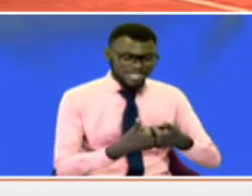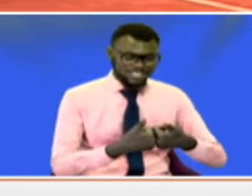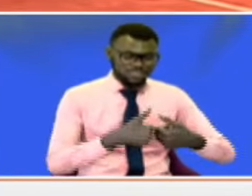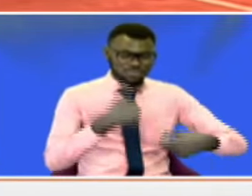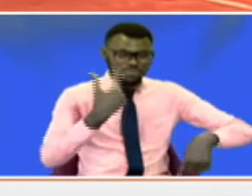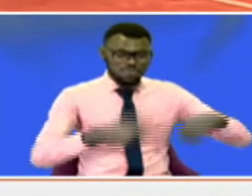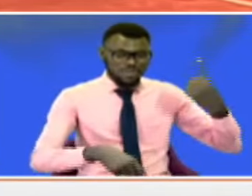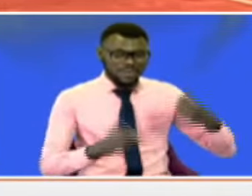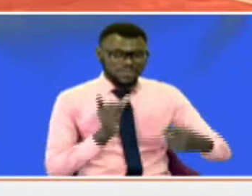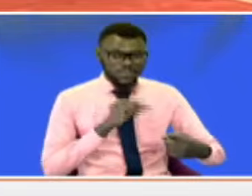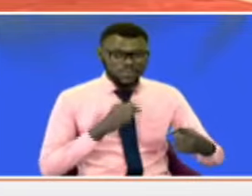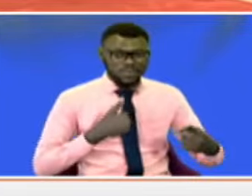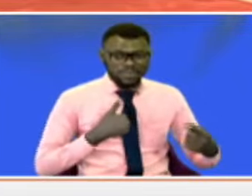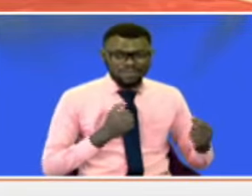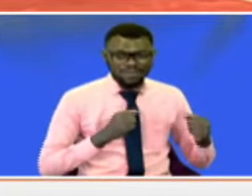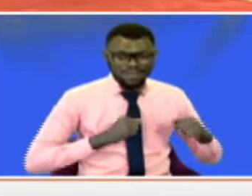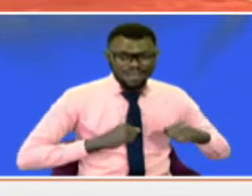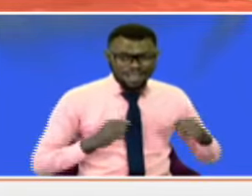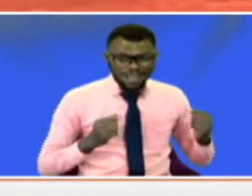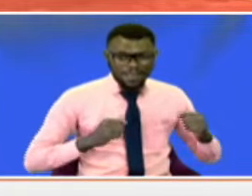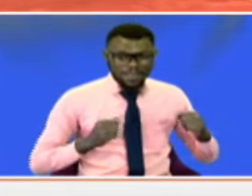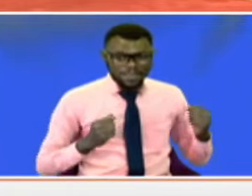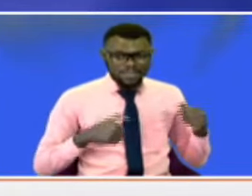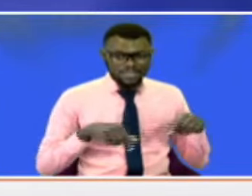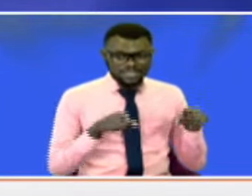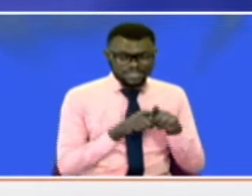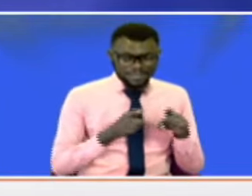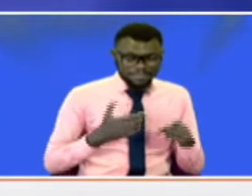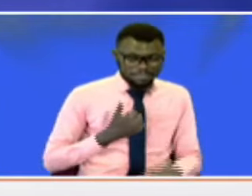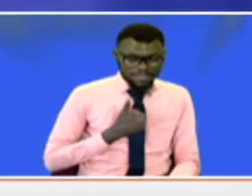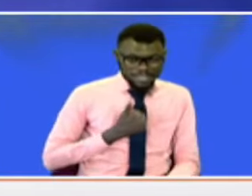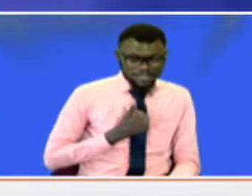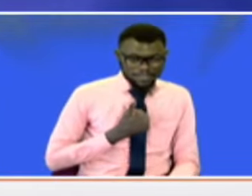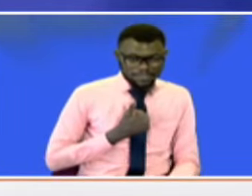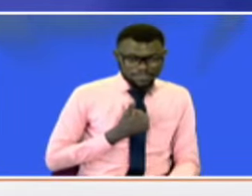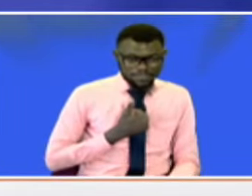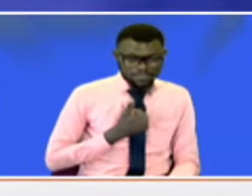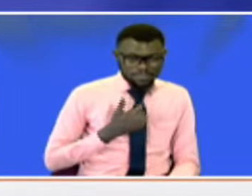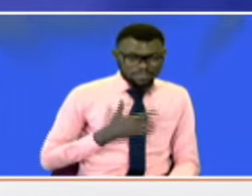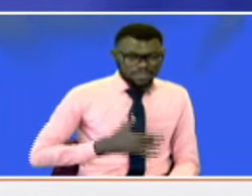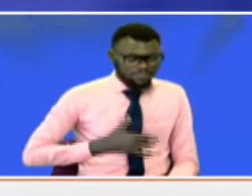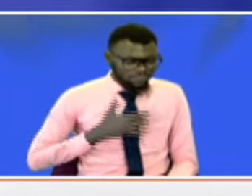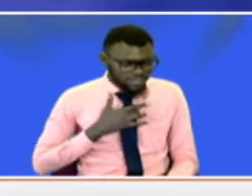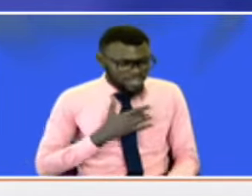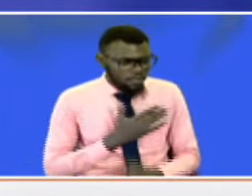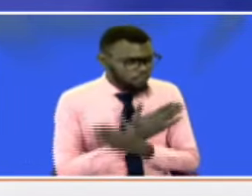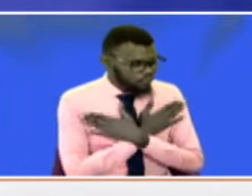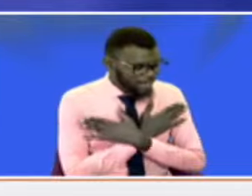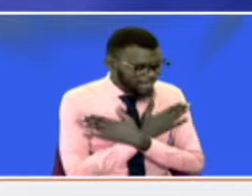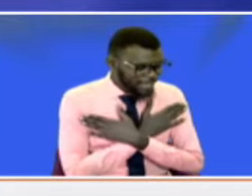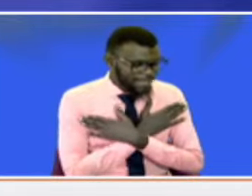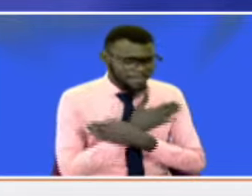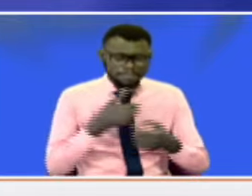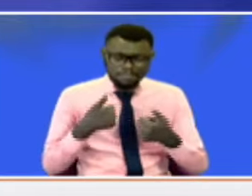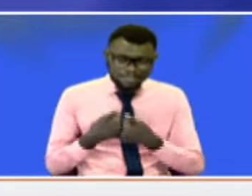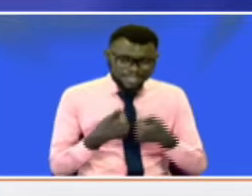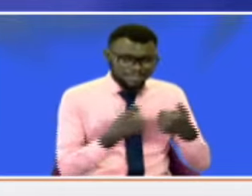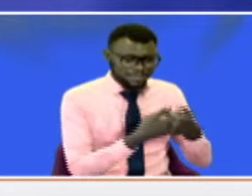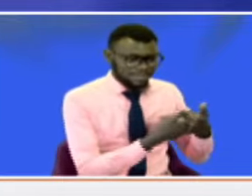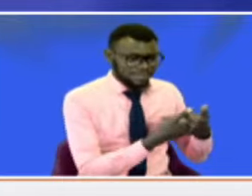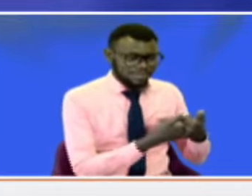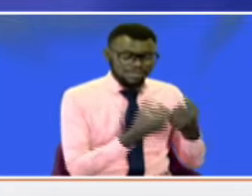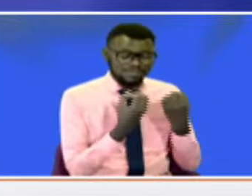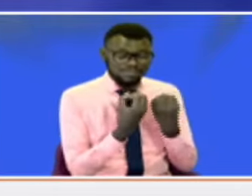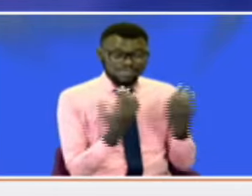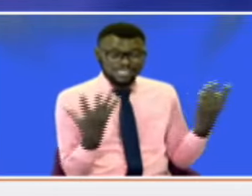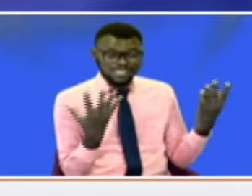Angie. She's playing amazing. And for me, it's why I came here also, to be able to play good matches. And yeah, it was also tough